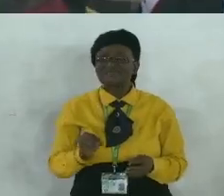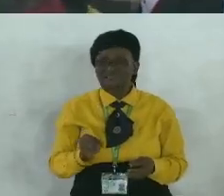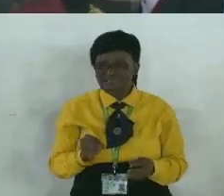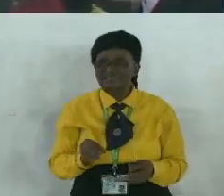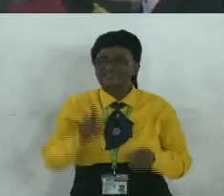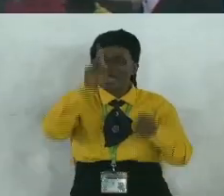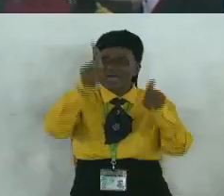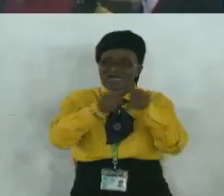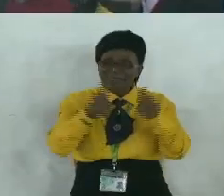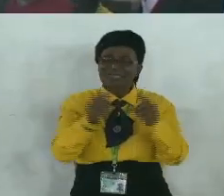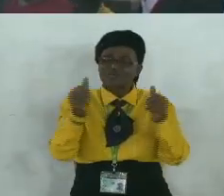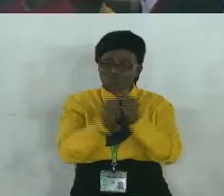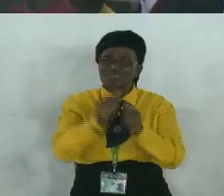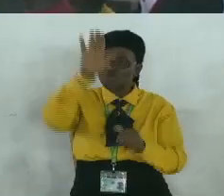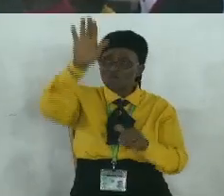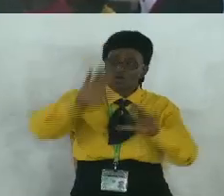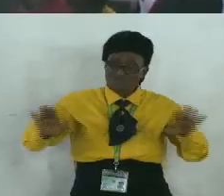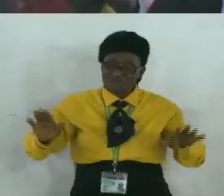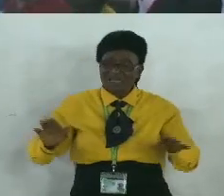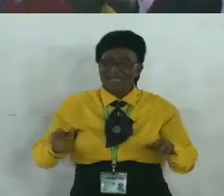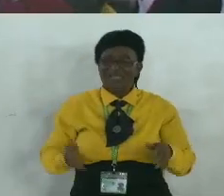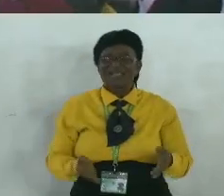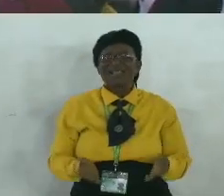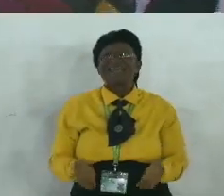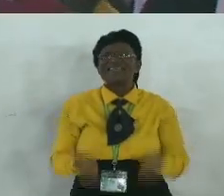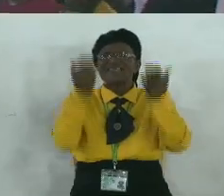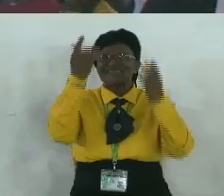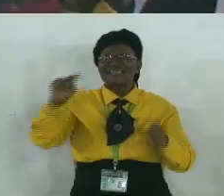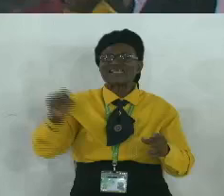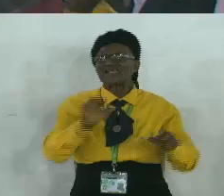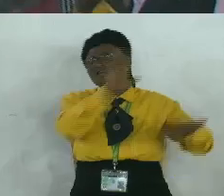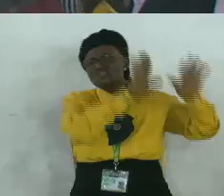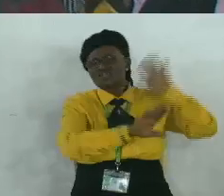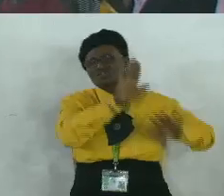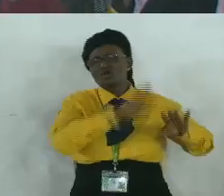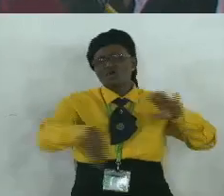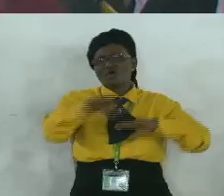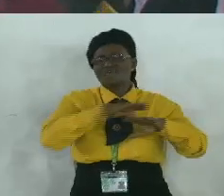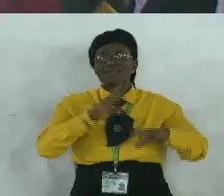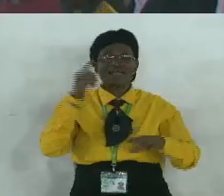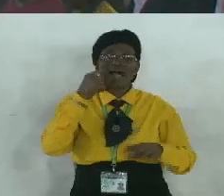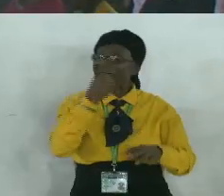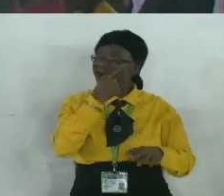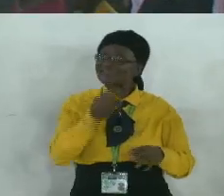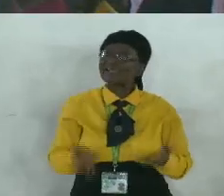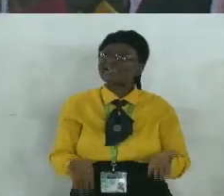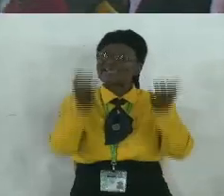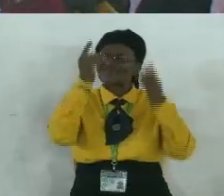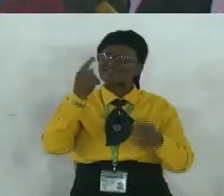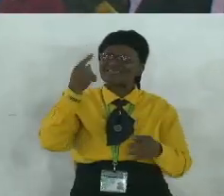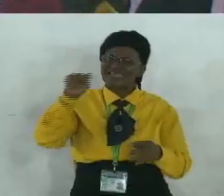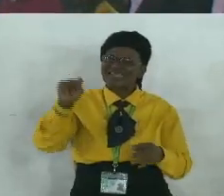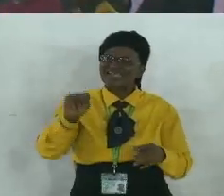Lift the siege over their eyes. Leave the siege over their ears. Leave the siege over